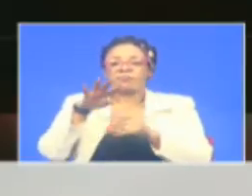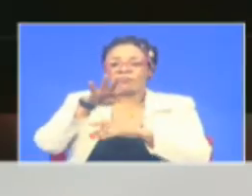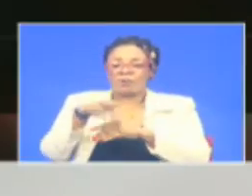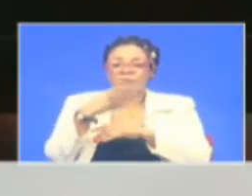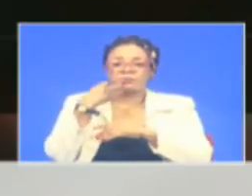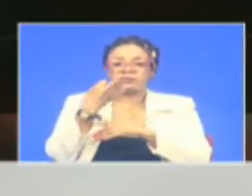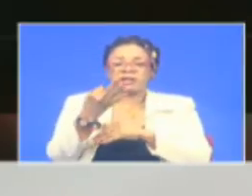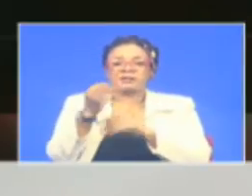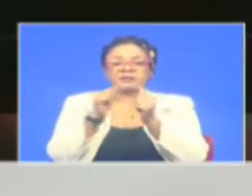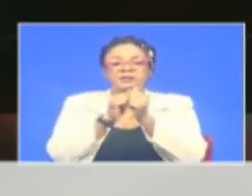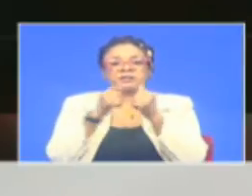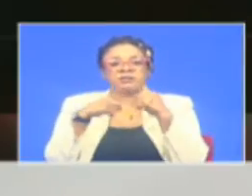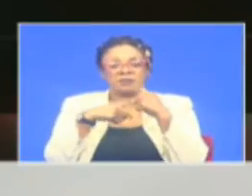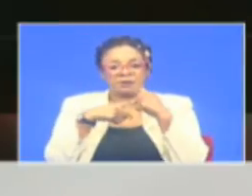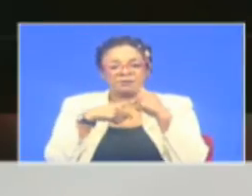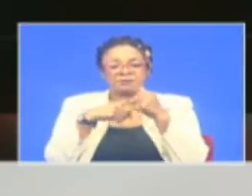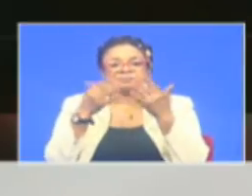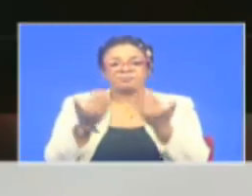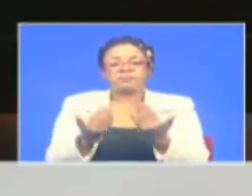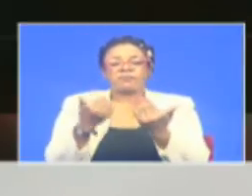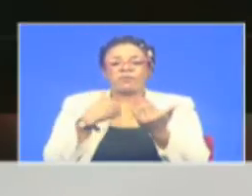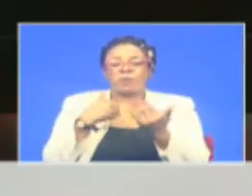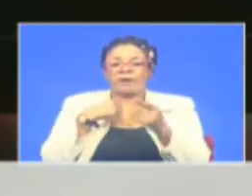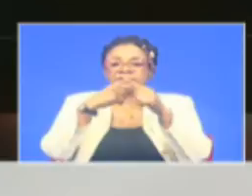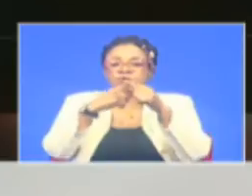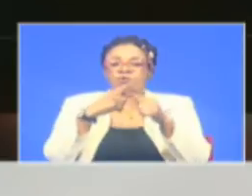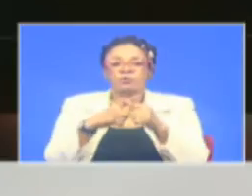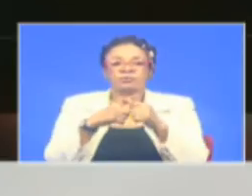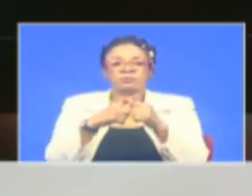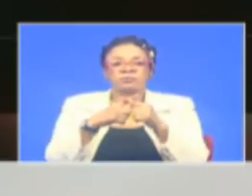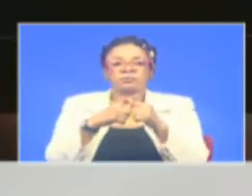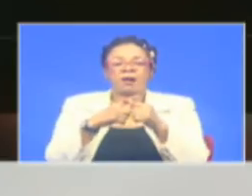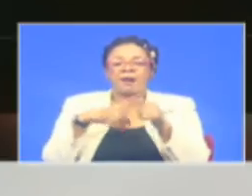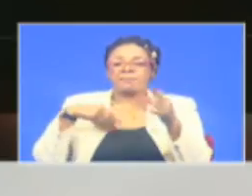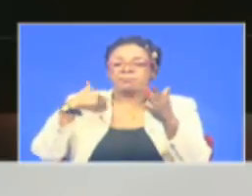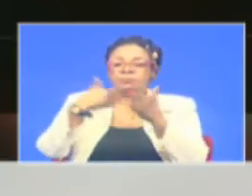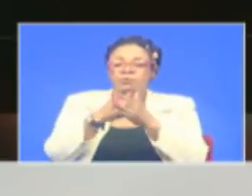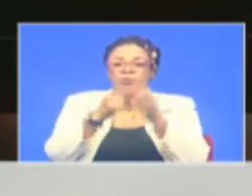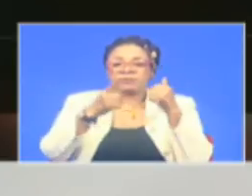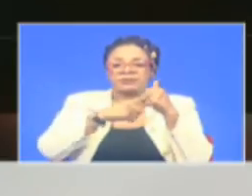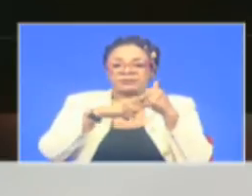4,316. Well, this now brings the total national count up to